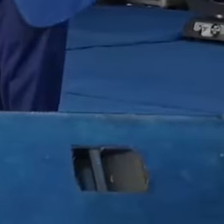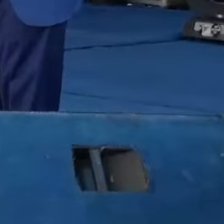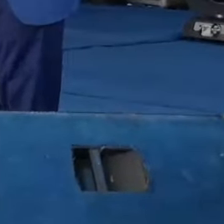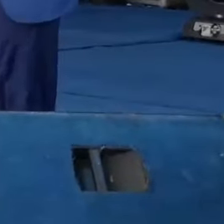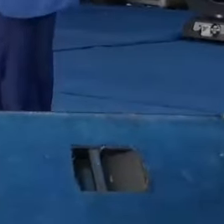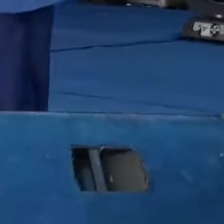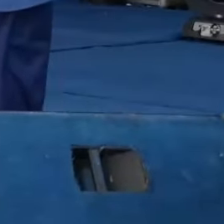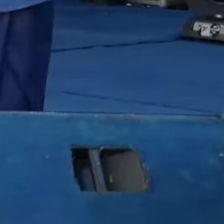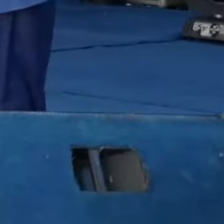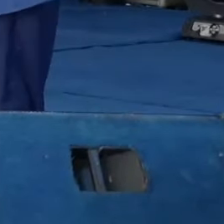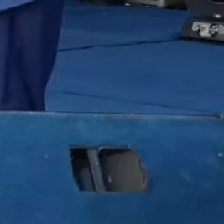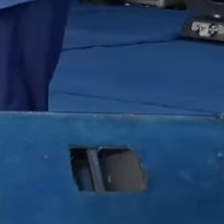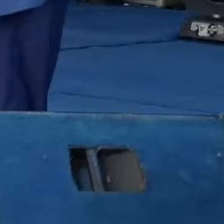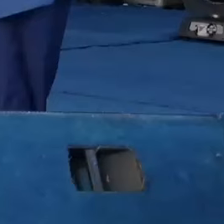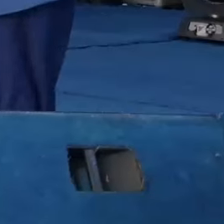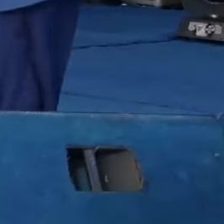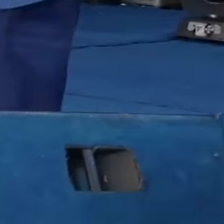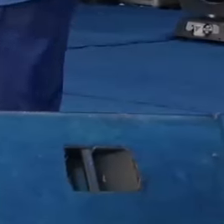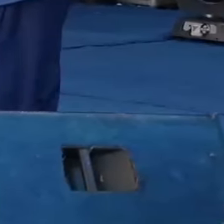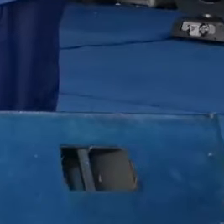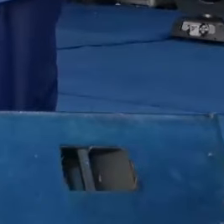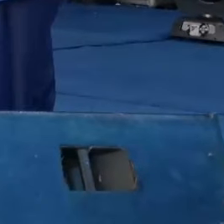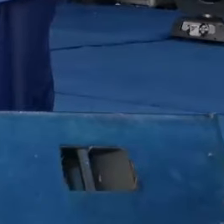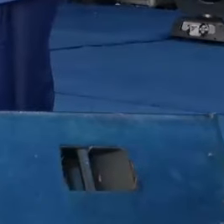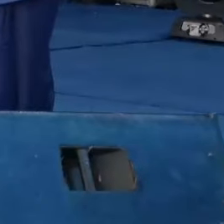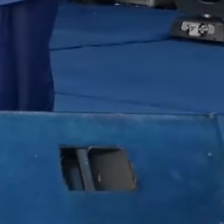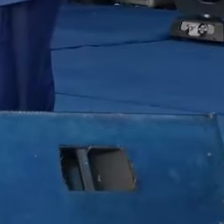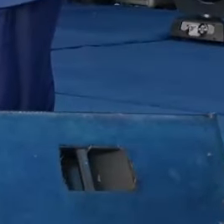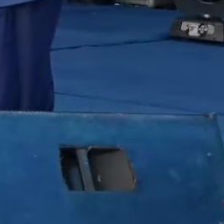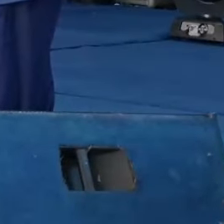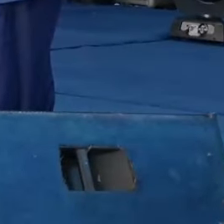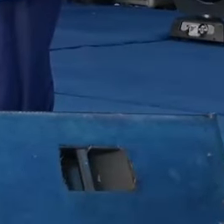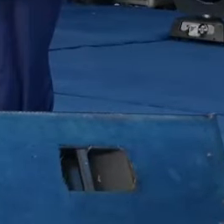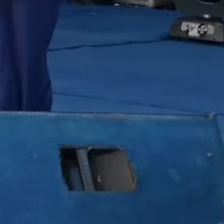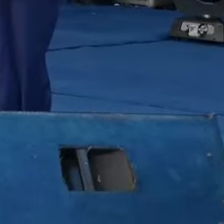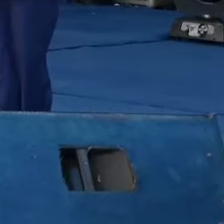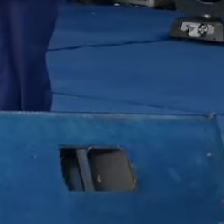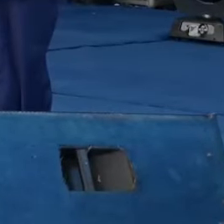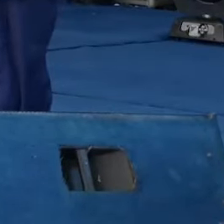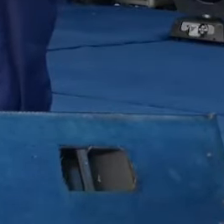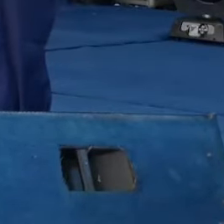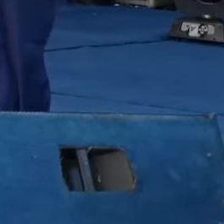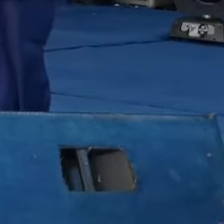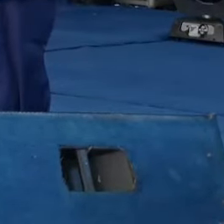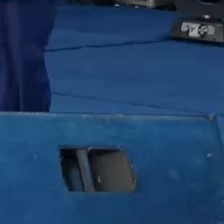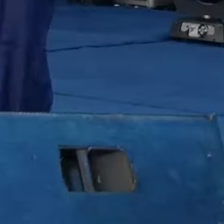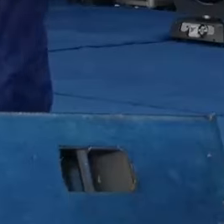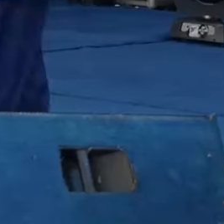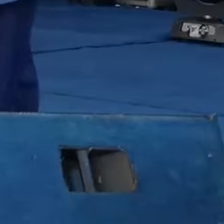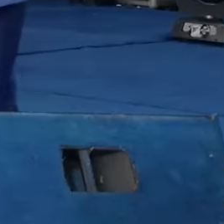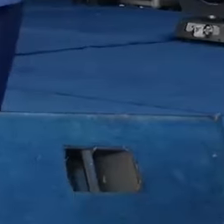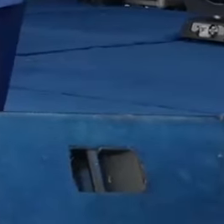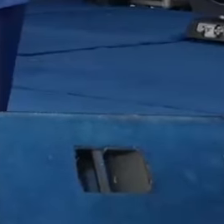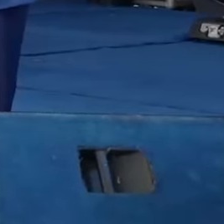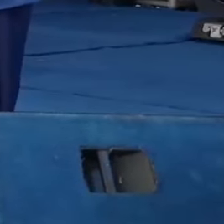the weakness together, and that strength of the other person will lift you up to a higher